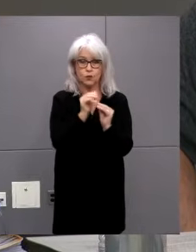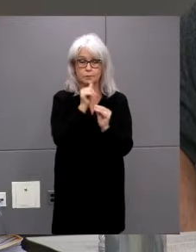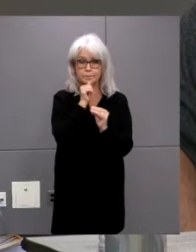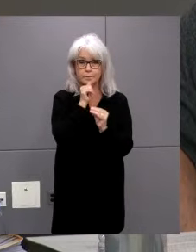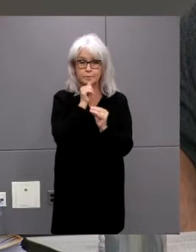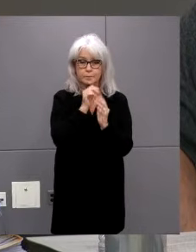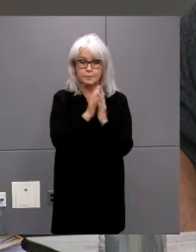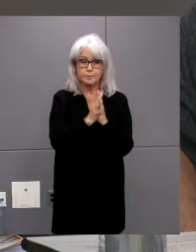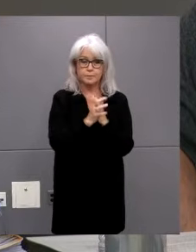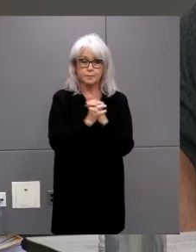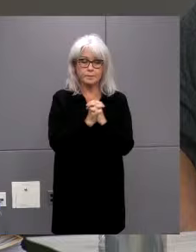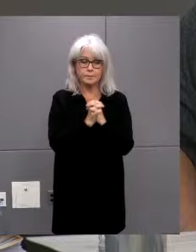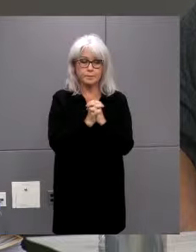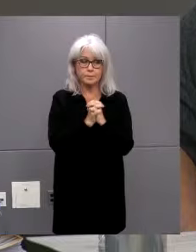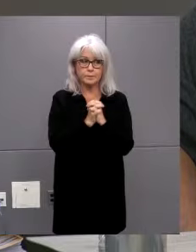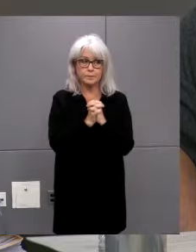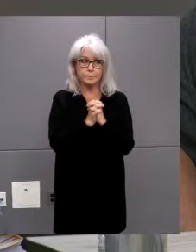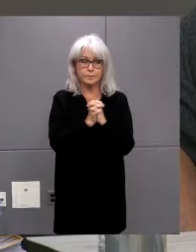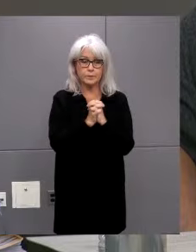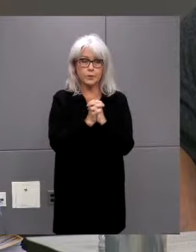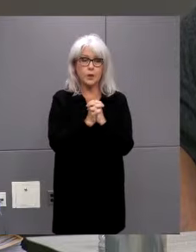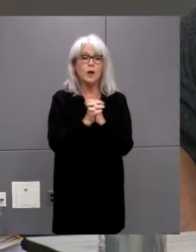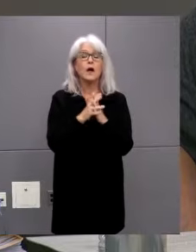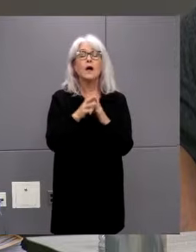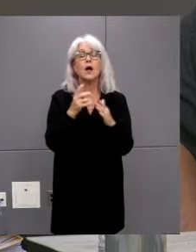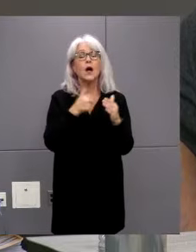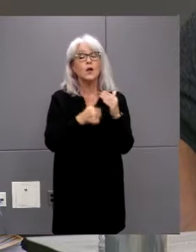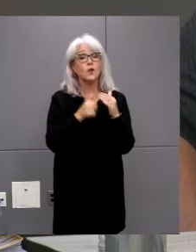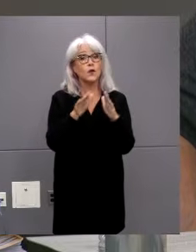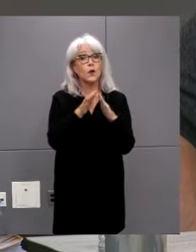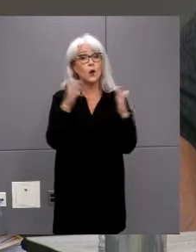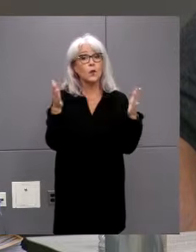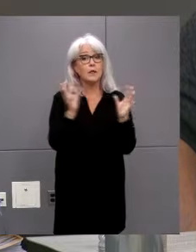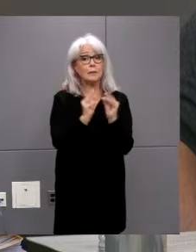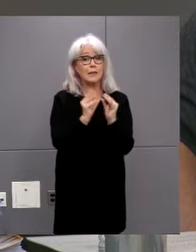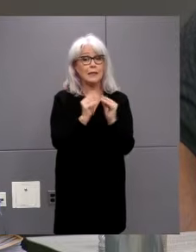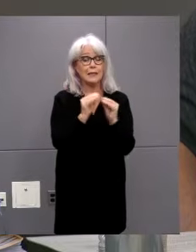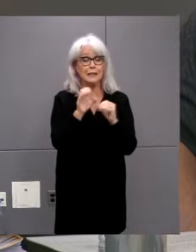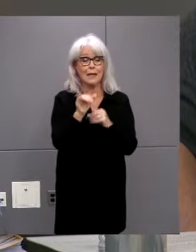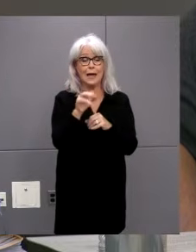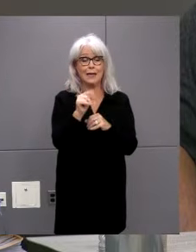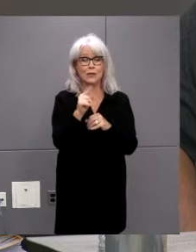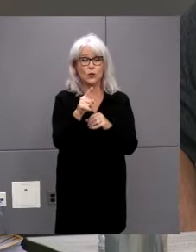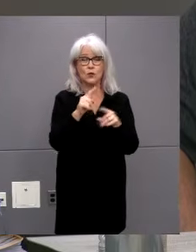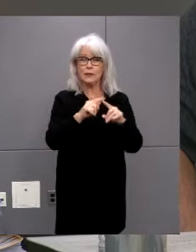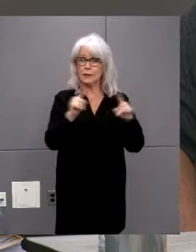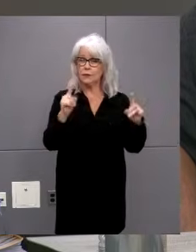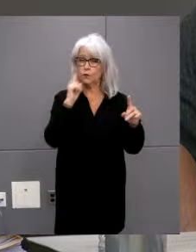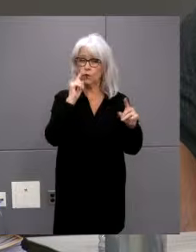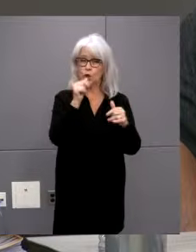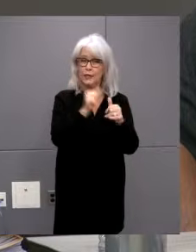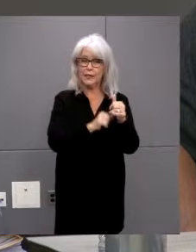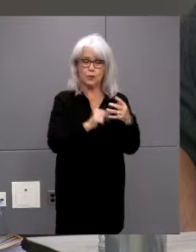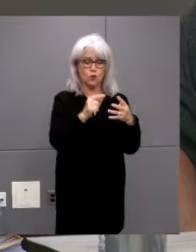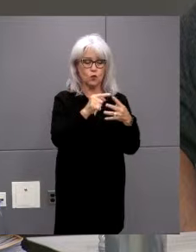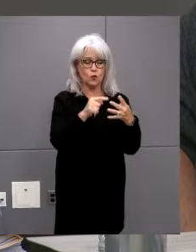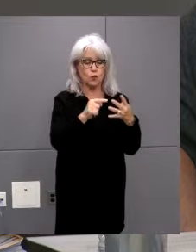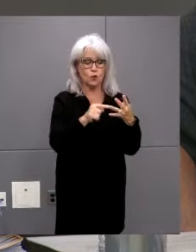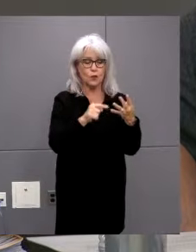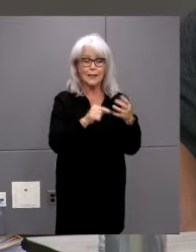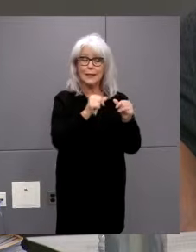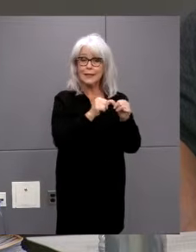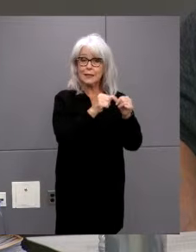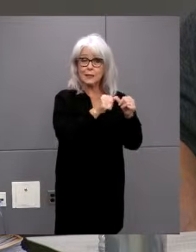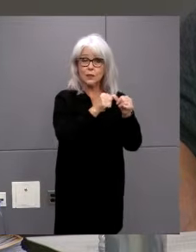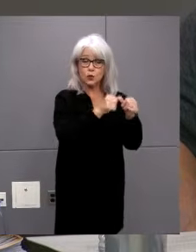as the basis under the Open Meetings Act is different for each one. The first is a continuance of